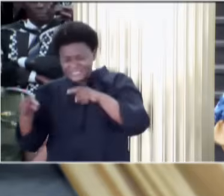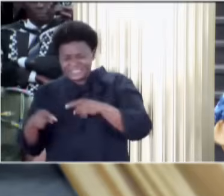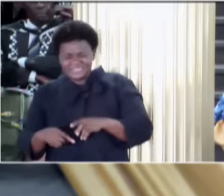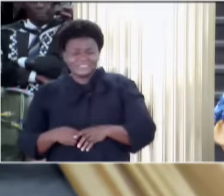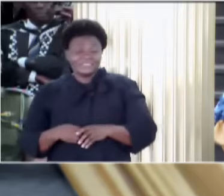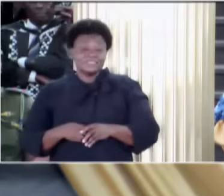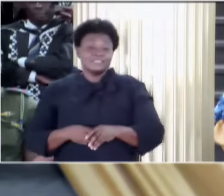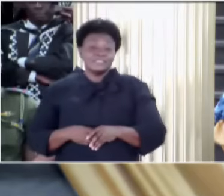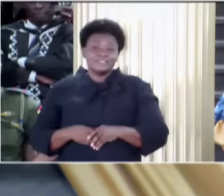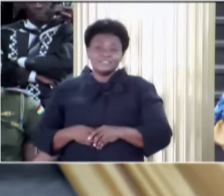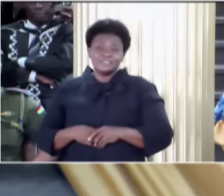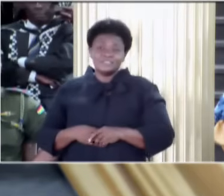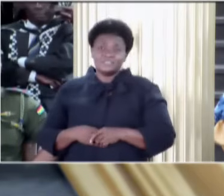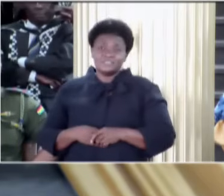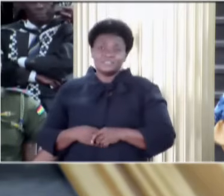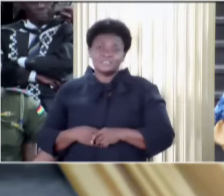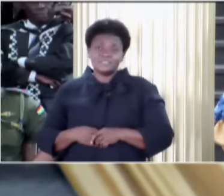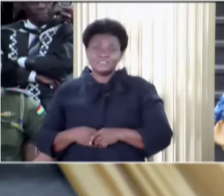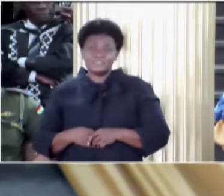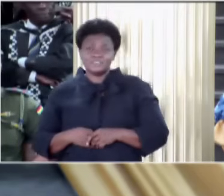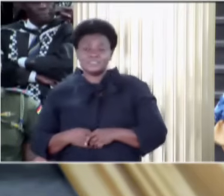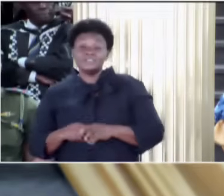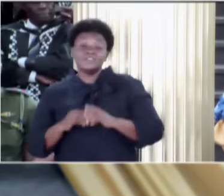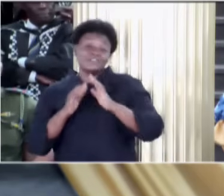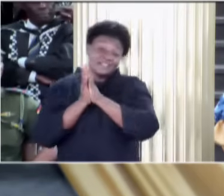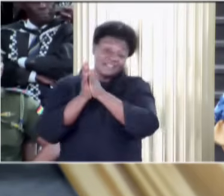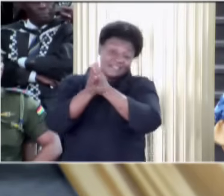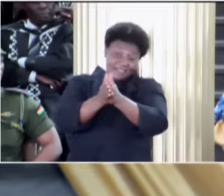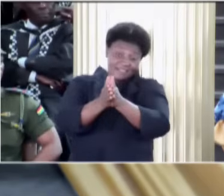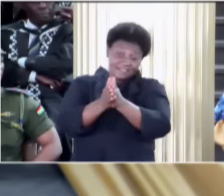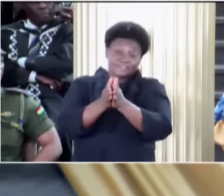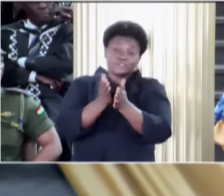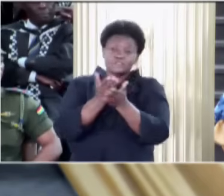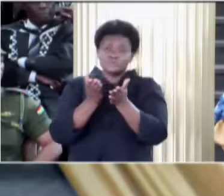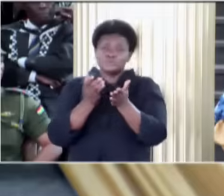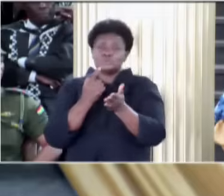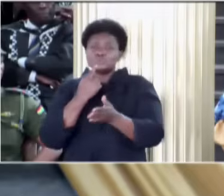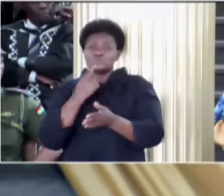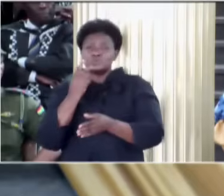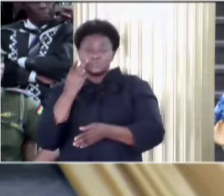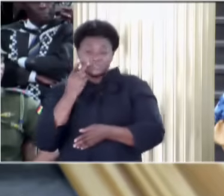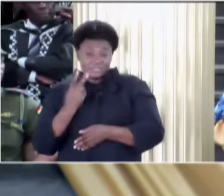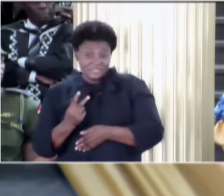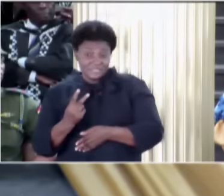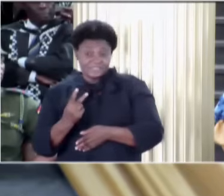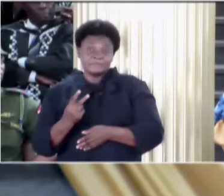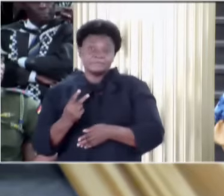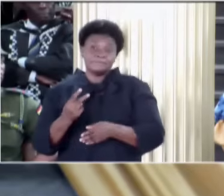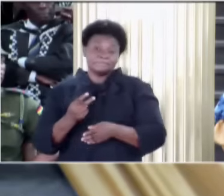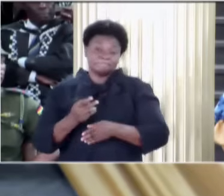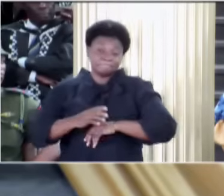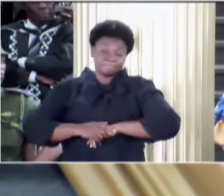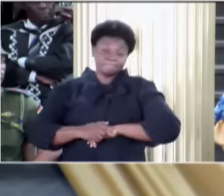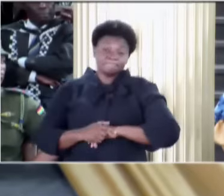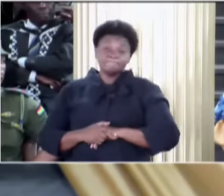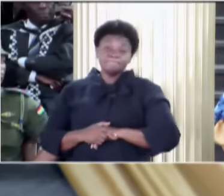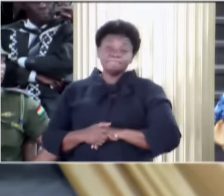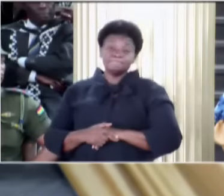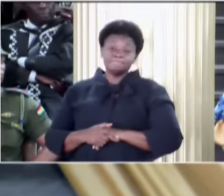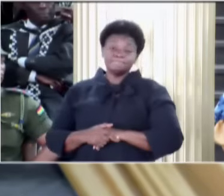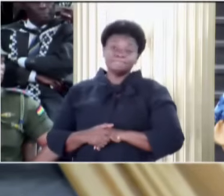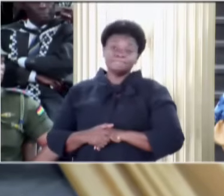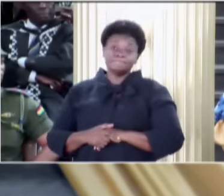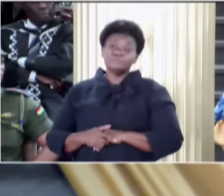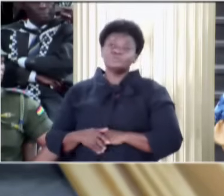Good. So let me ask you something that will never appear on the certificates that you receive today. Who